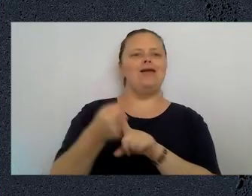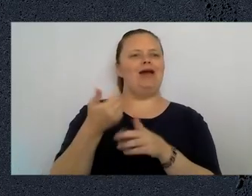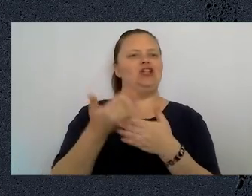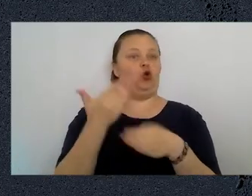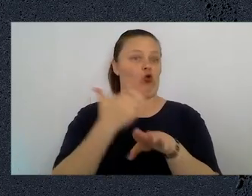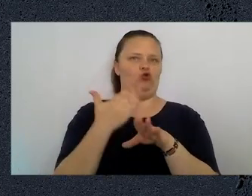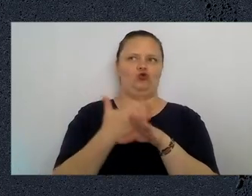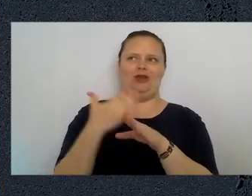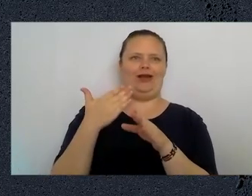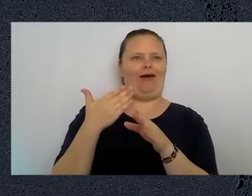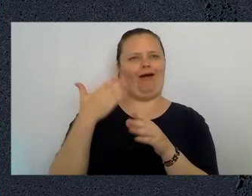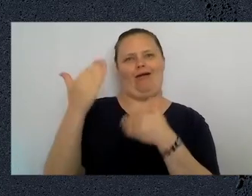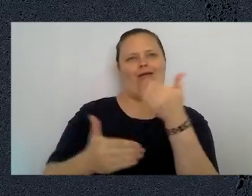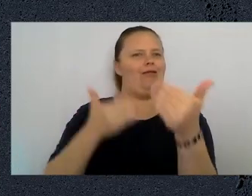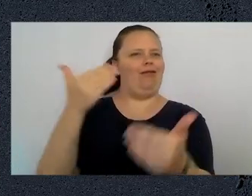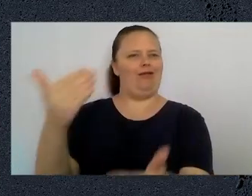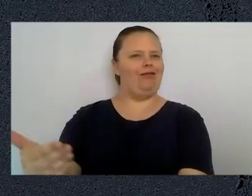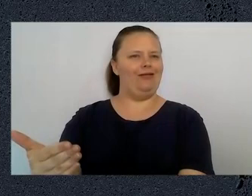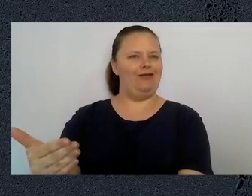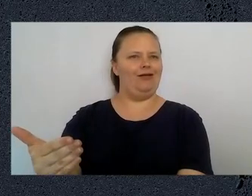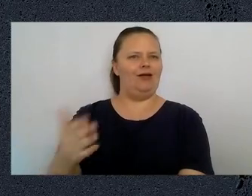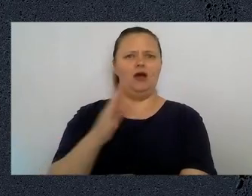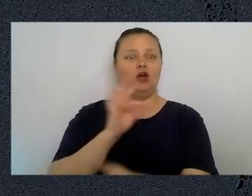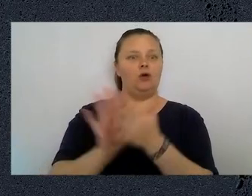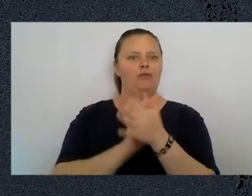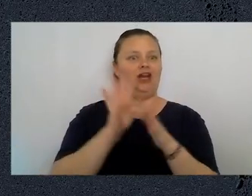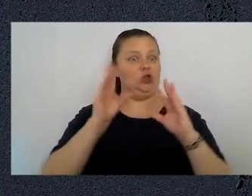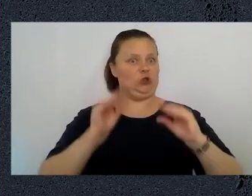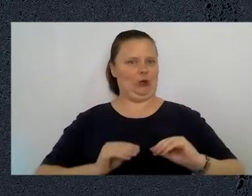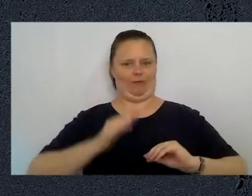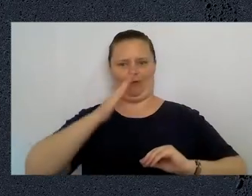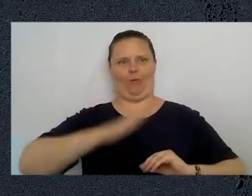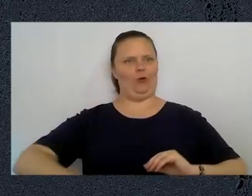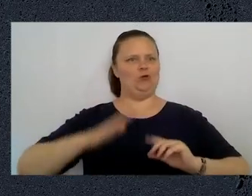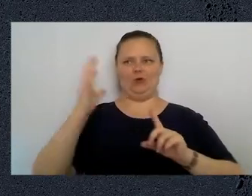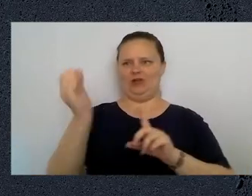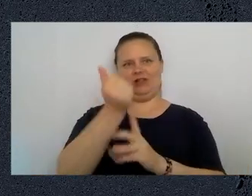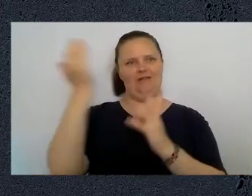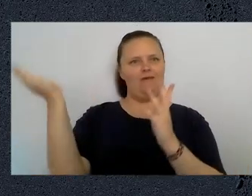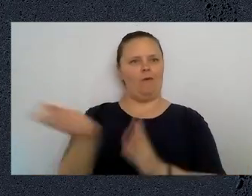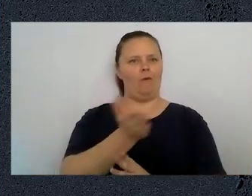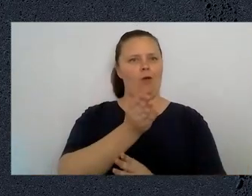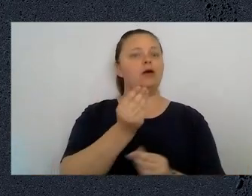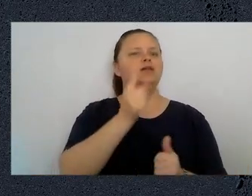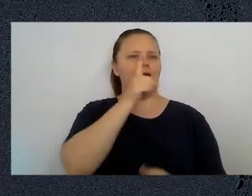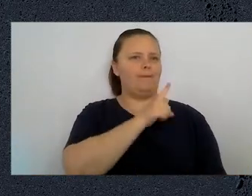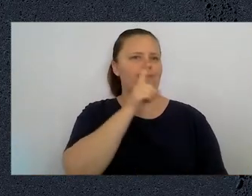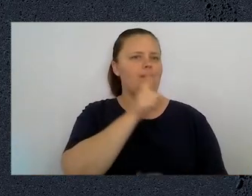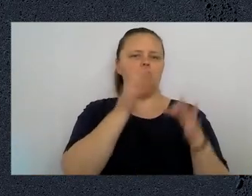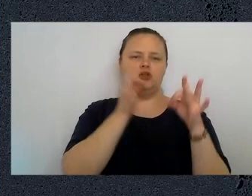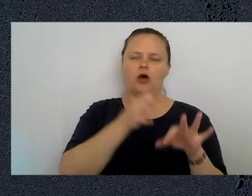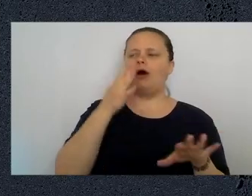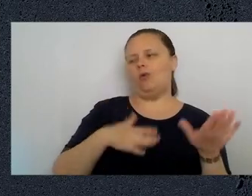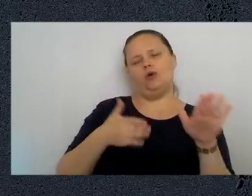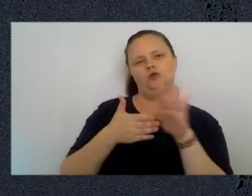forward. That doesn't stop you from wanting to try and get there. Some people will choose to leave